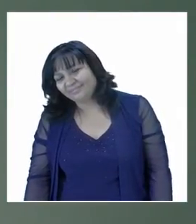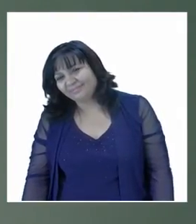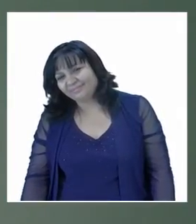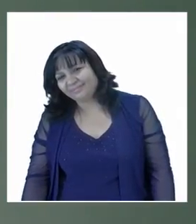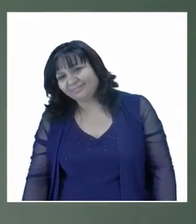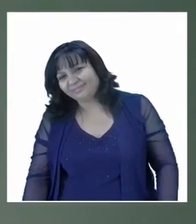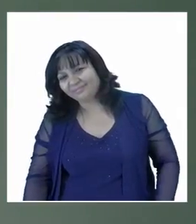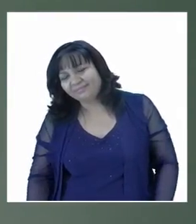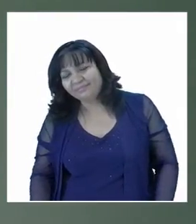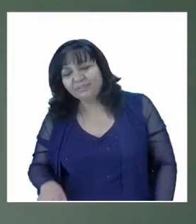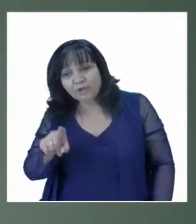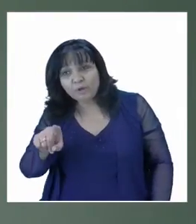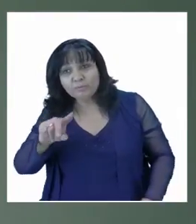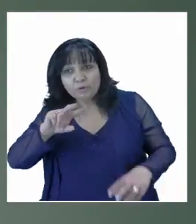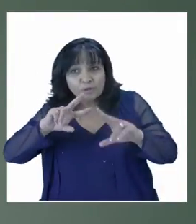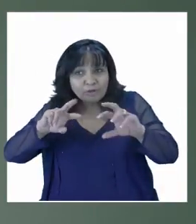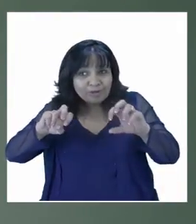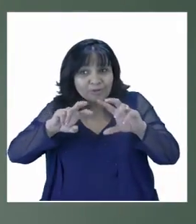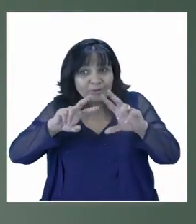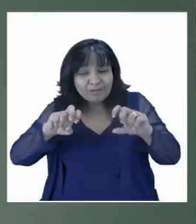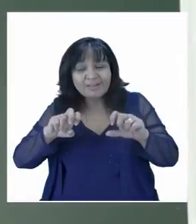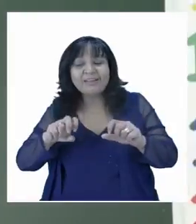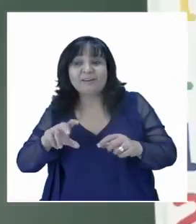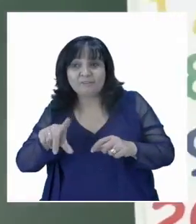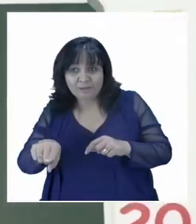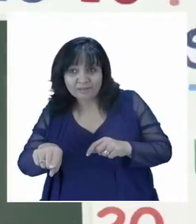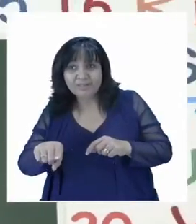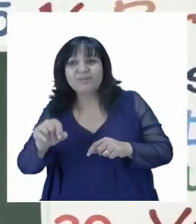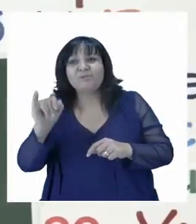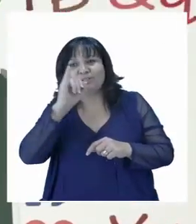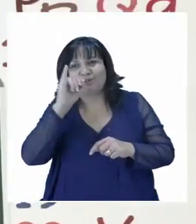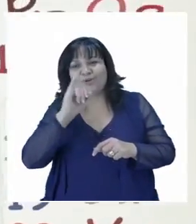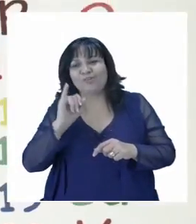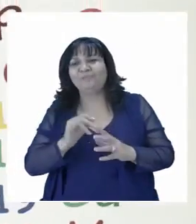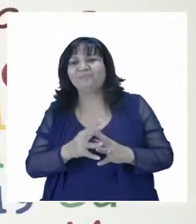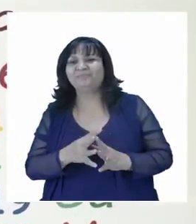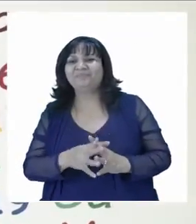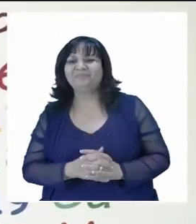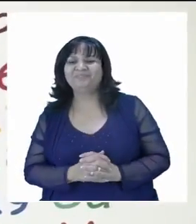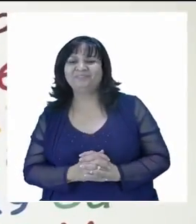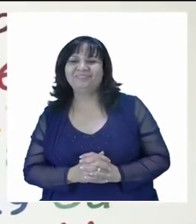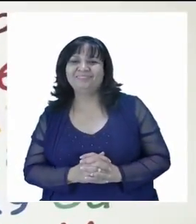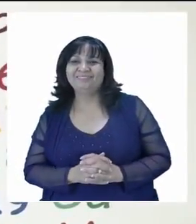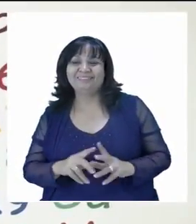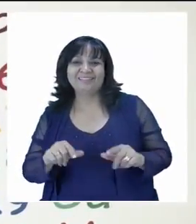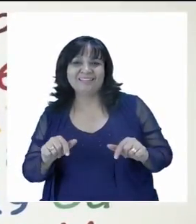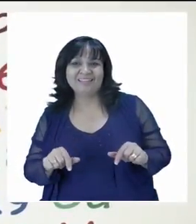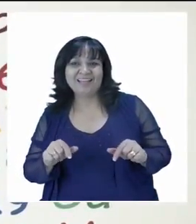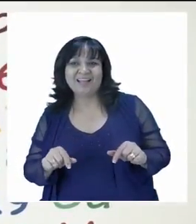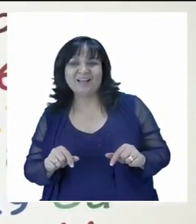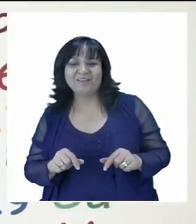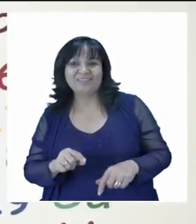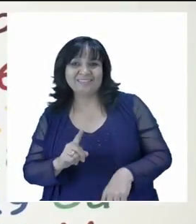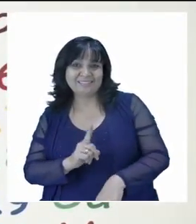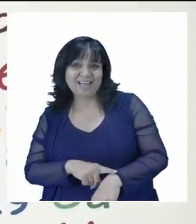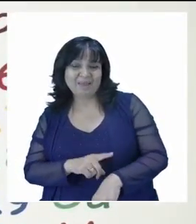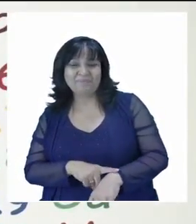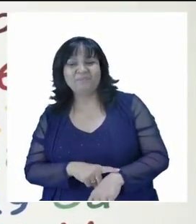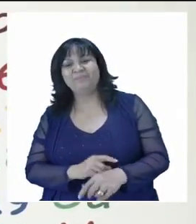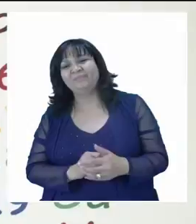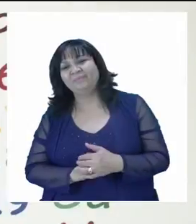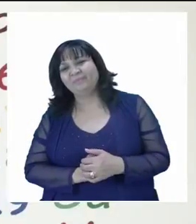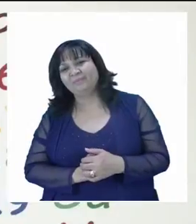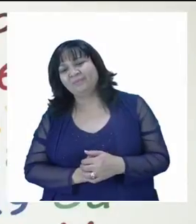can also draw them as well. Now, boys and girls, take your time. Sometimes we